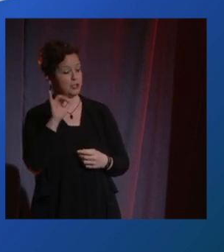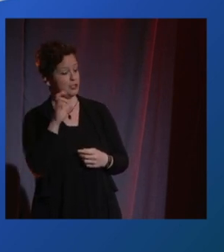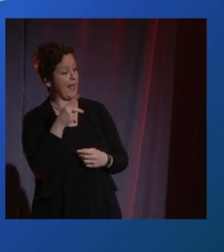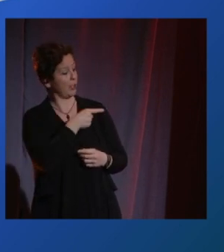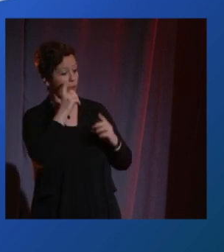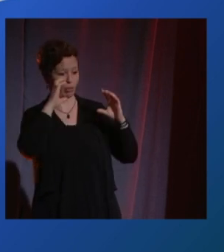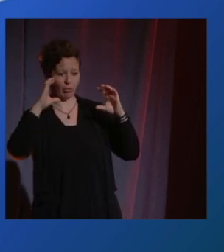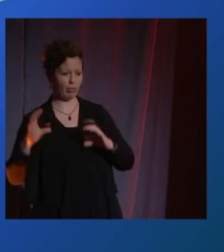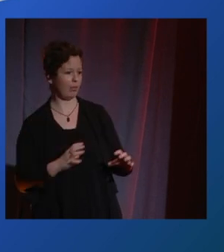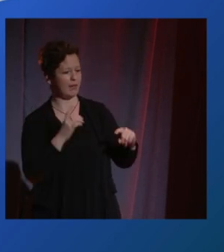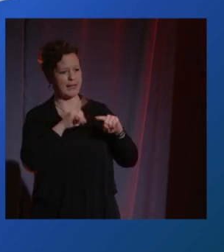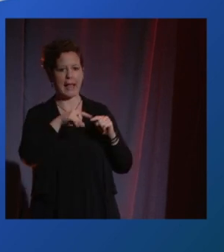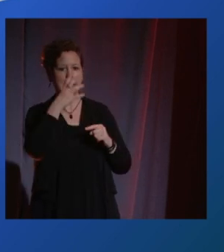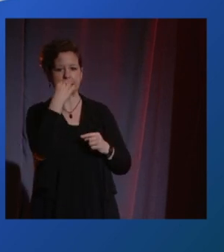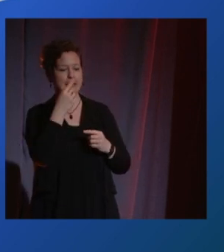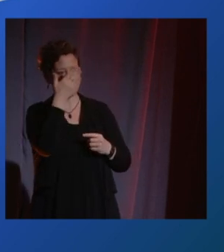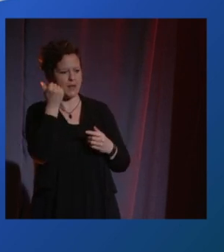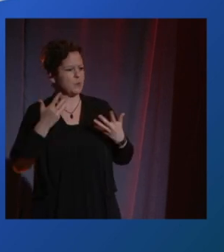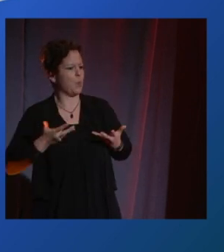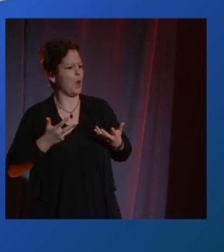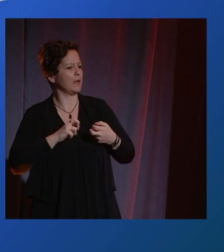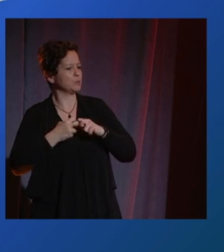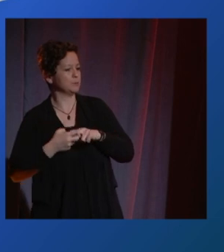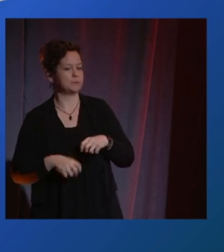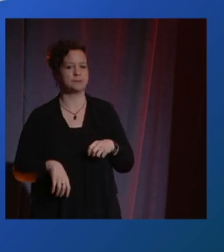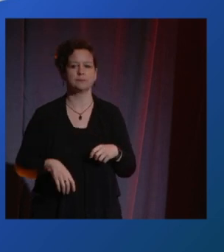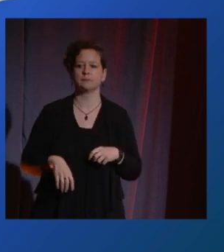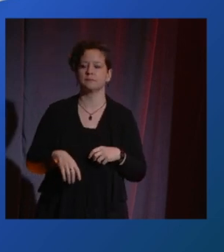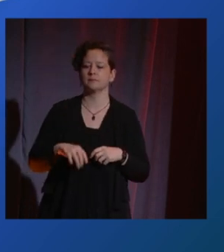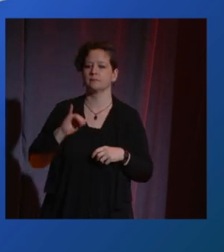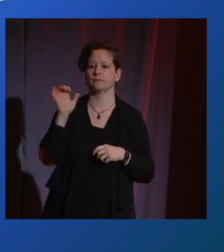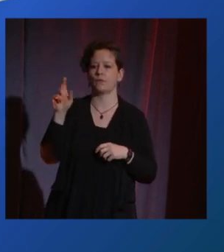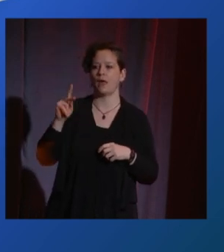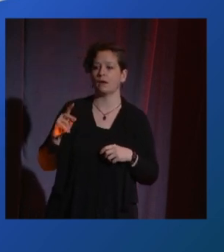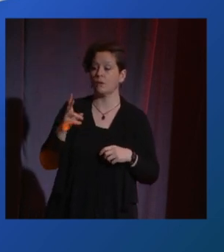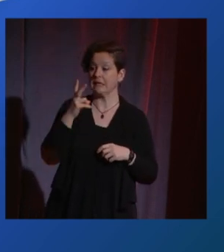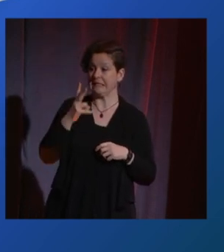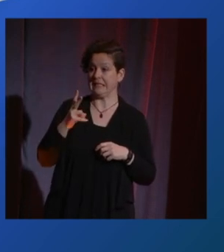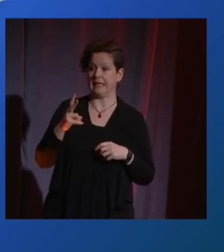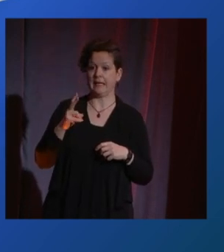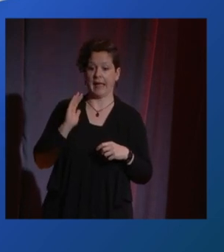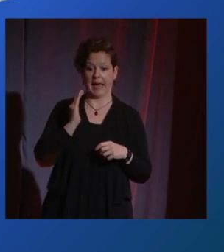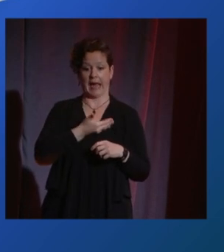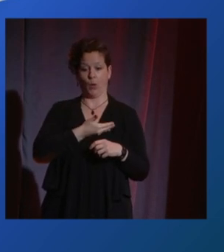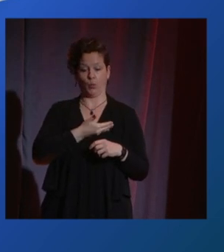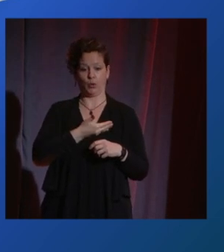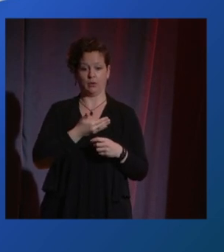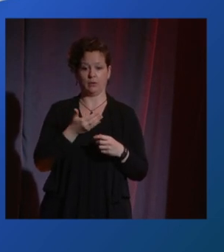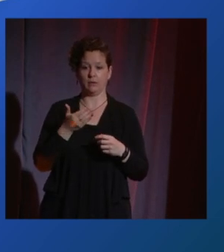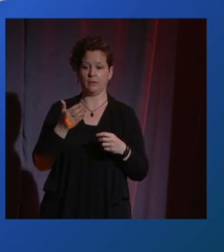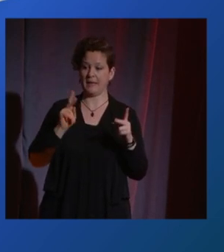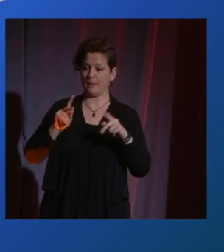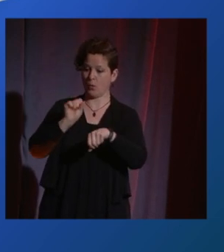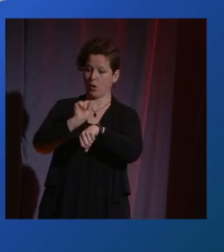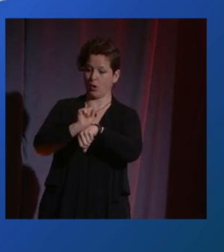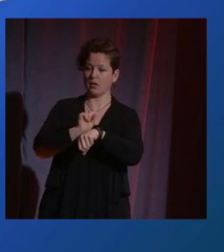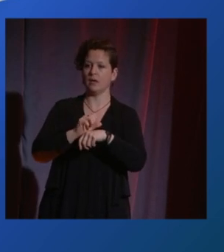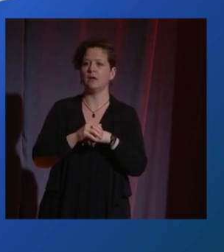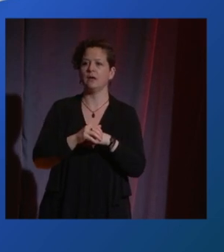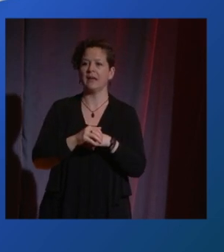seeing our users work tells me that our future is at a